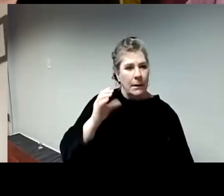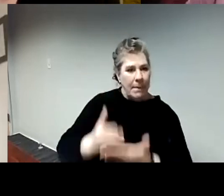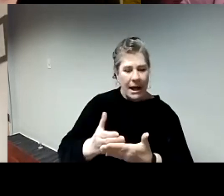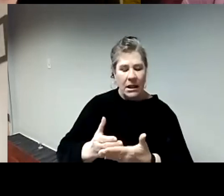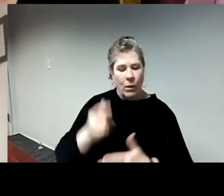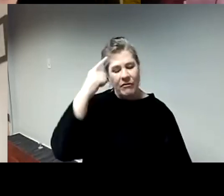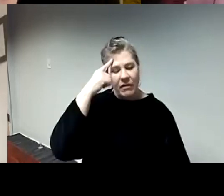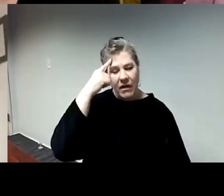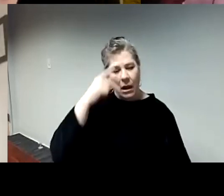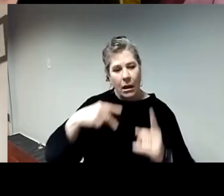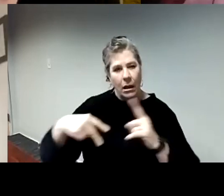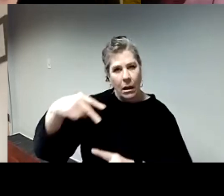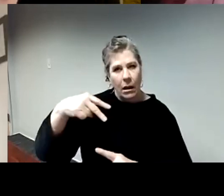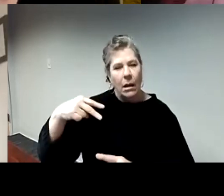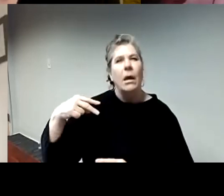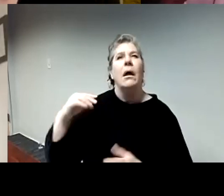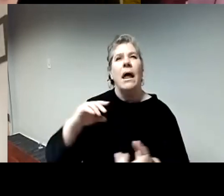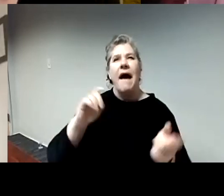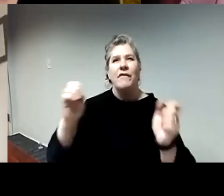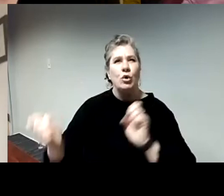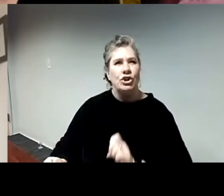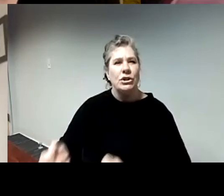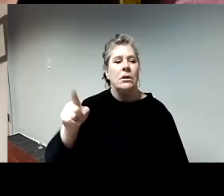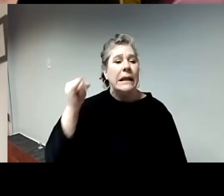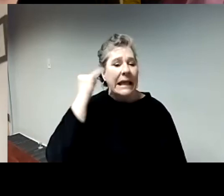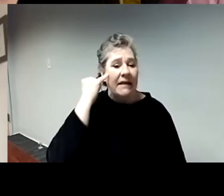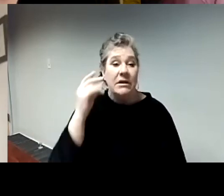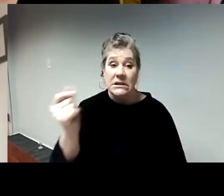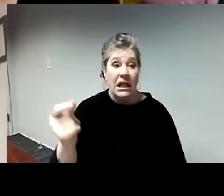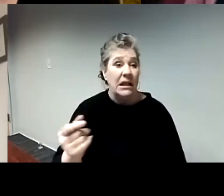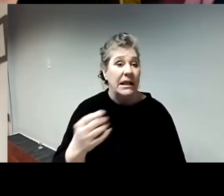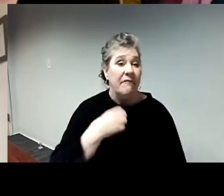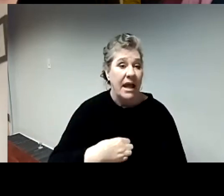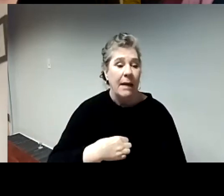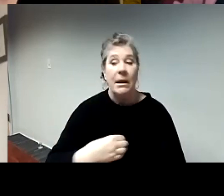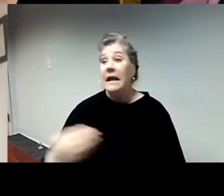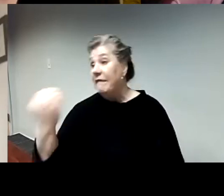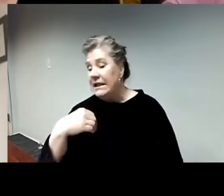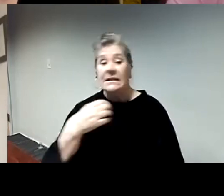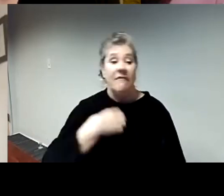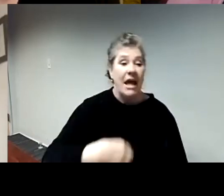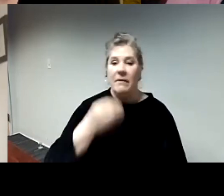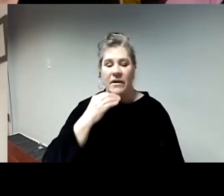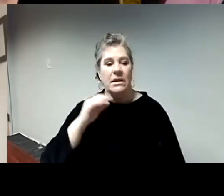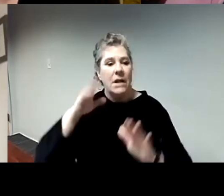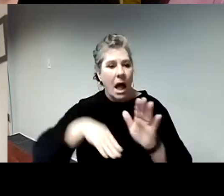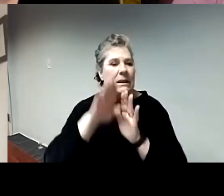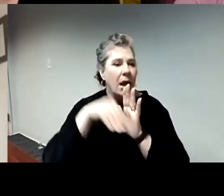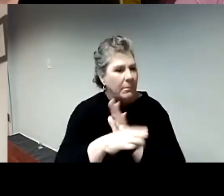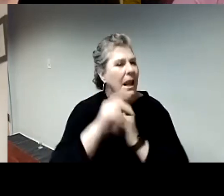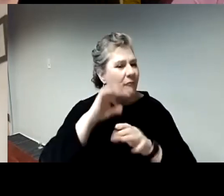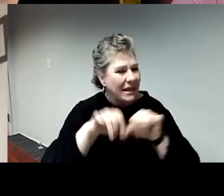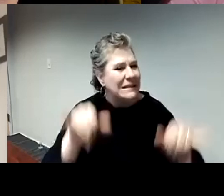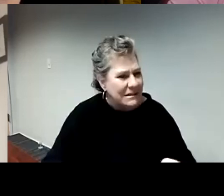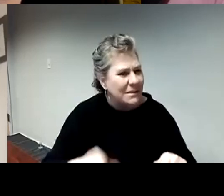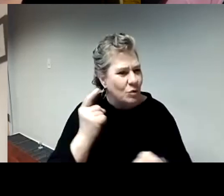of it from an evolutionary perspective, right? If there's suddenly famine, feast, it can be really difficult for our systems and